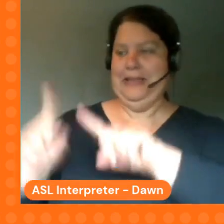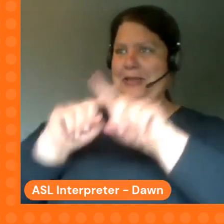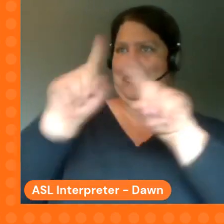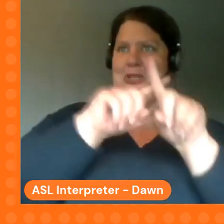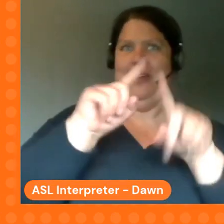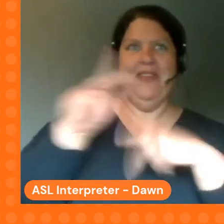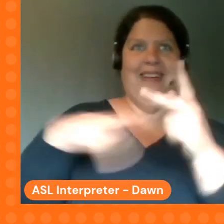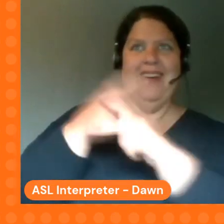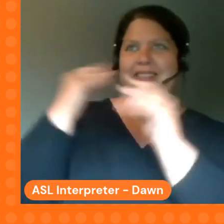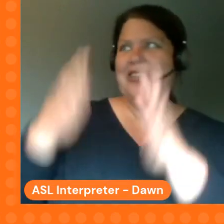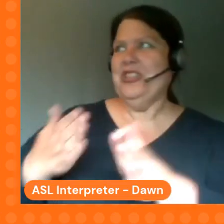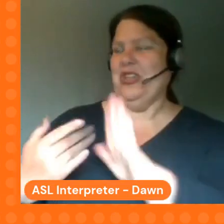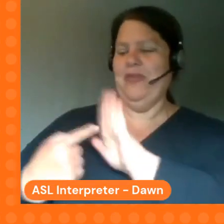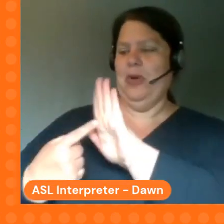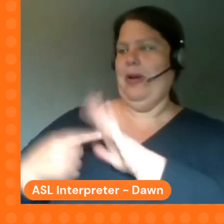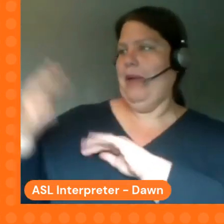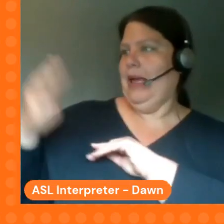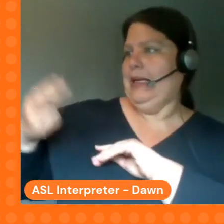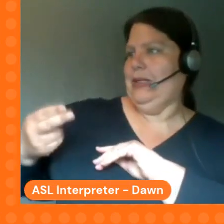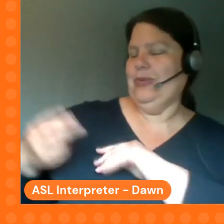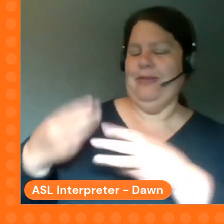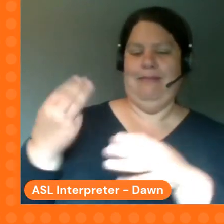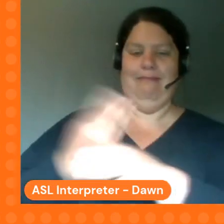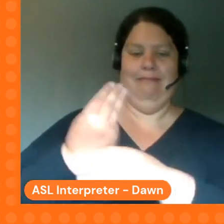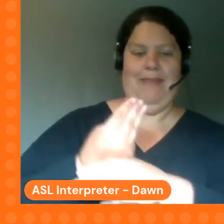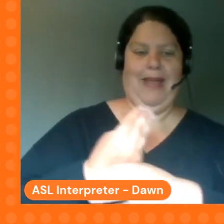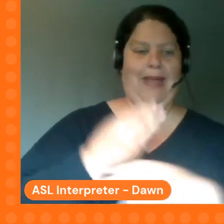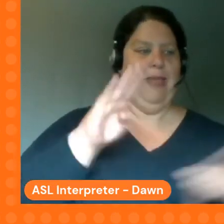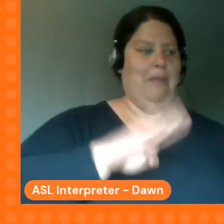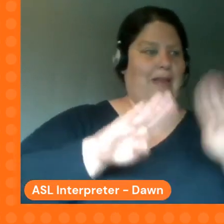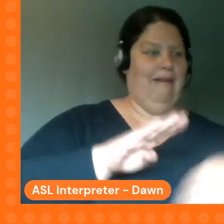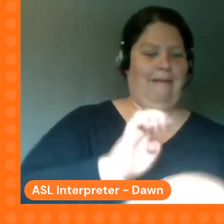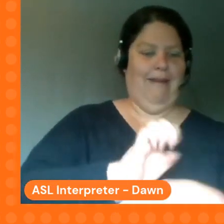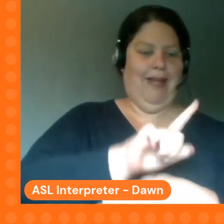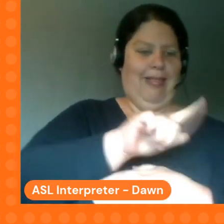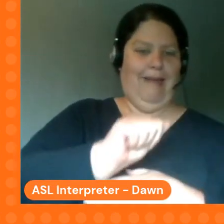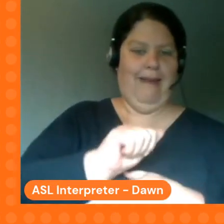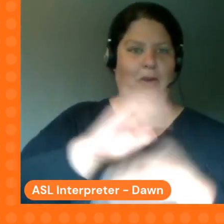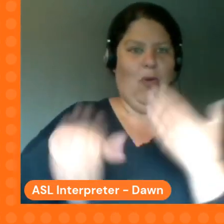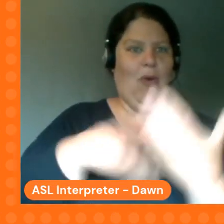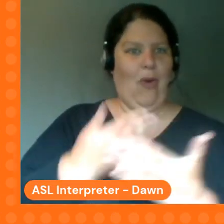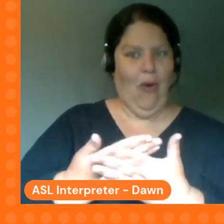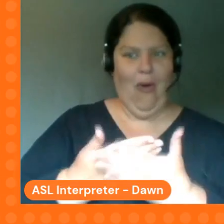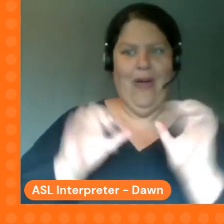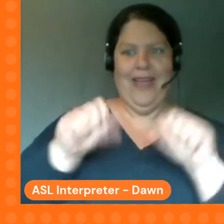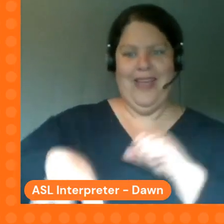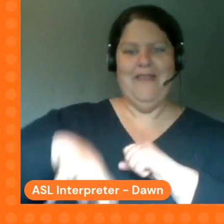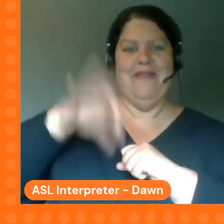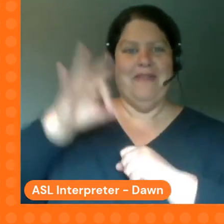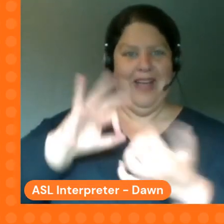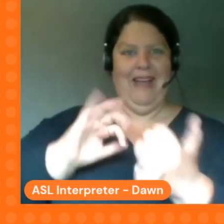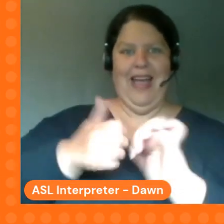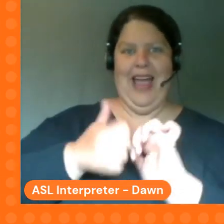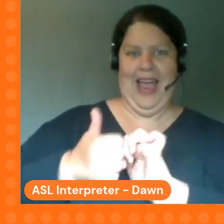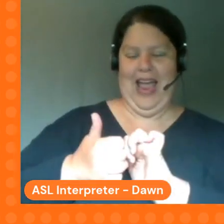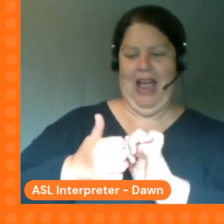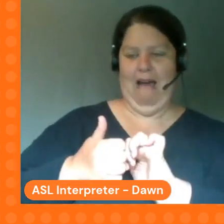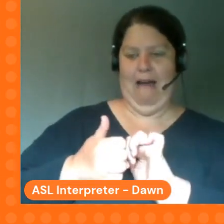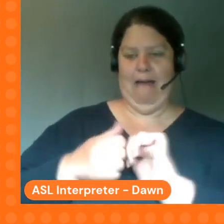history, math, biology, or ELA. So they found a way to bring Scratch and AI together in their